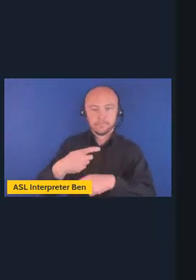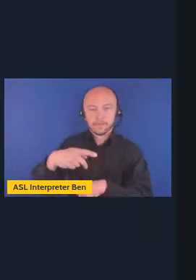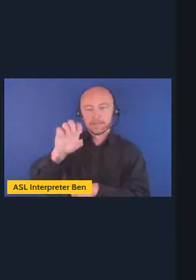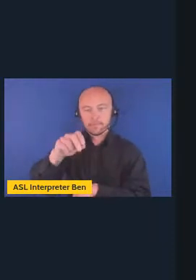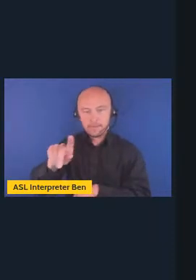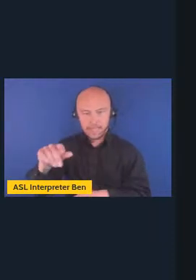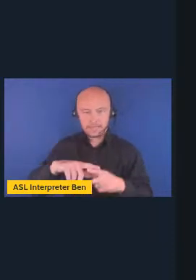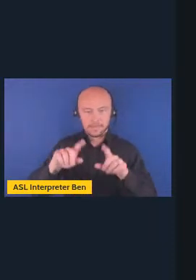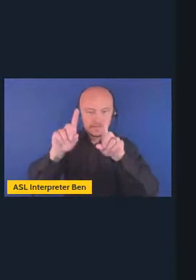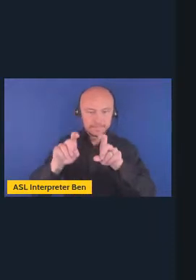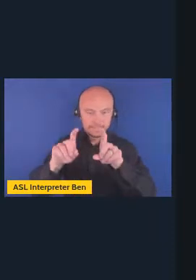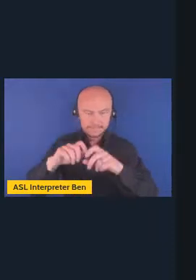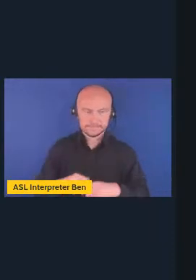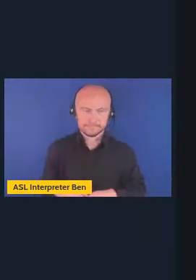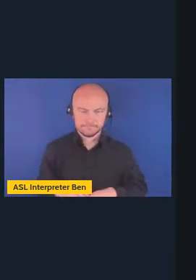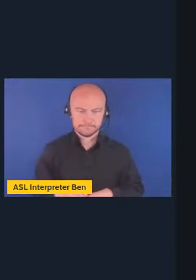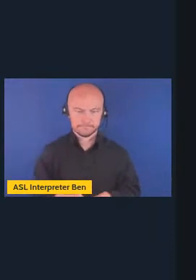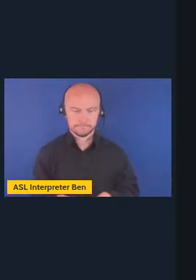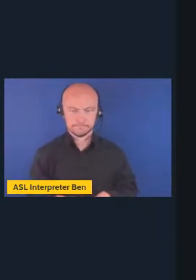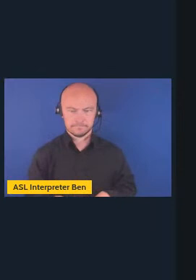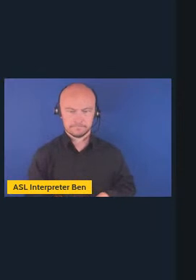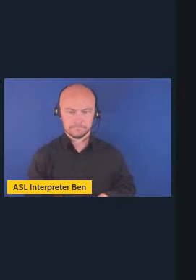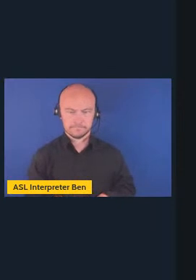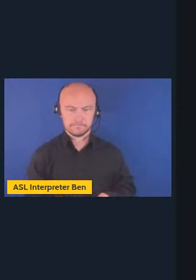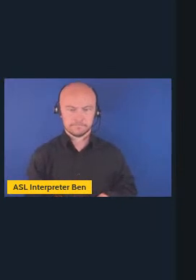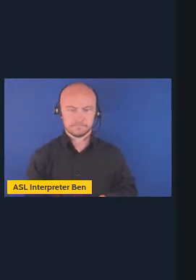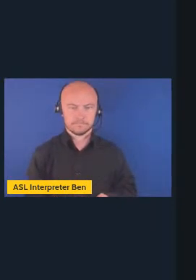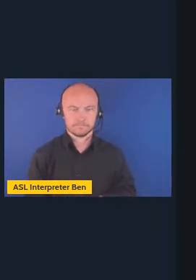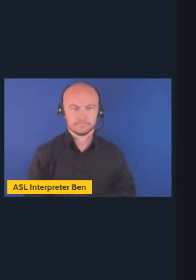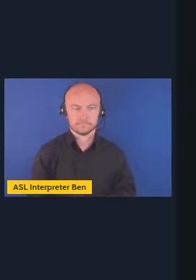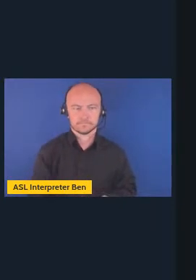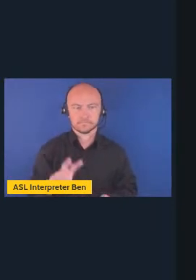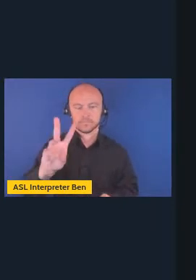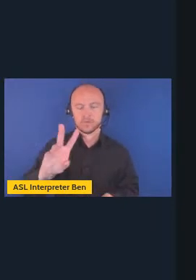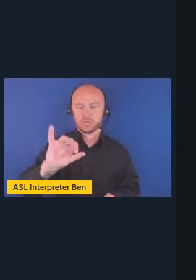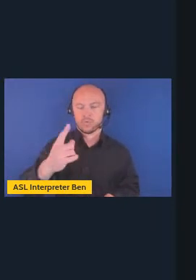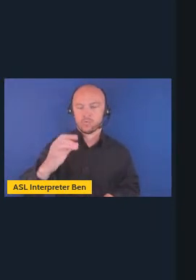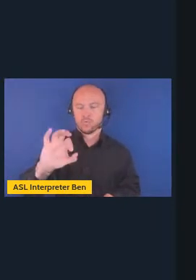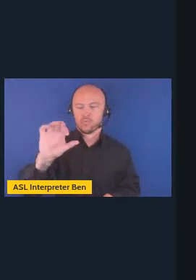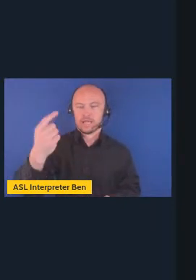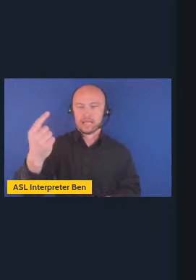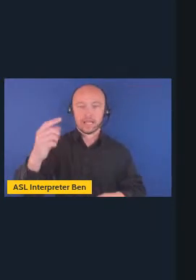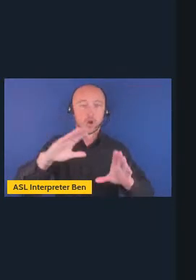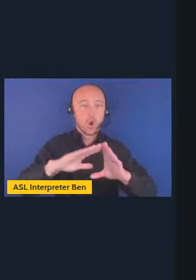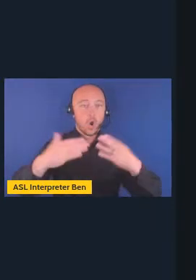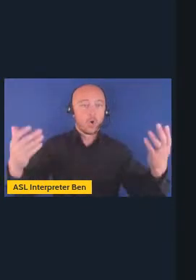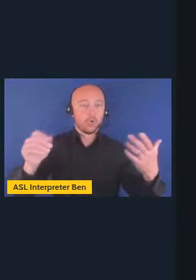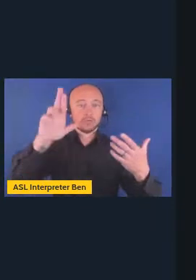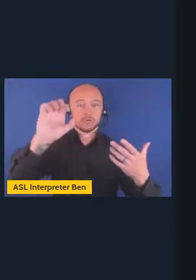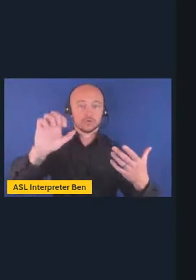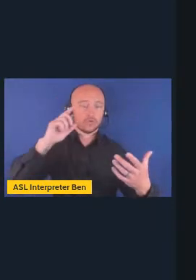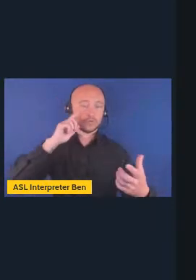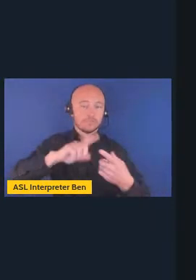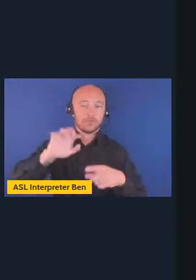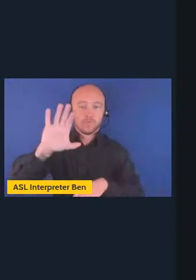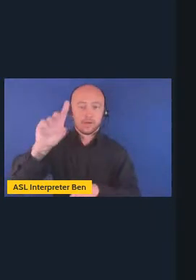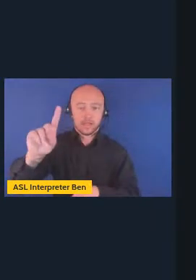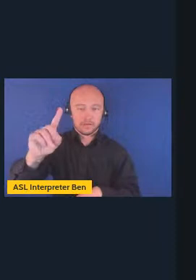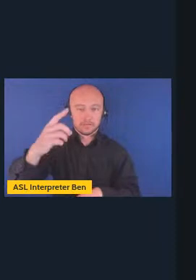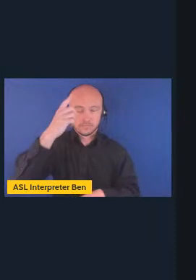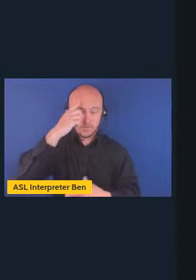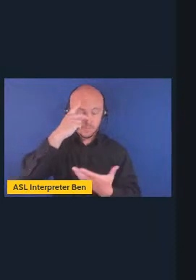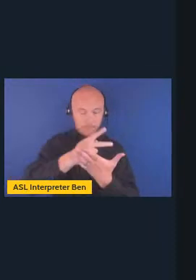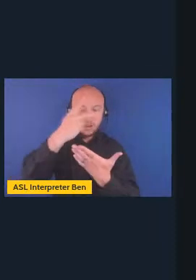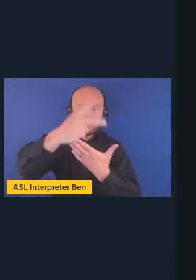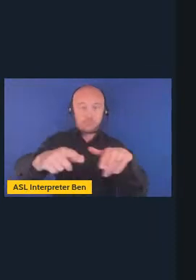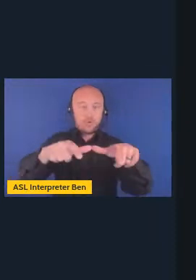tests. So what is Wingline? Wingline is an open source programming language designated for the cloud. Now, when I think about programming